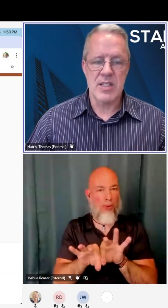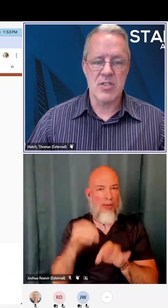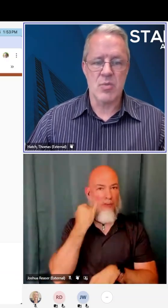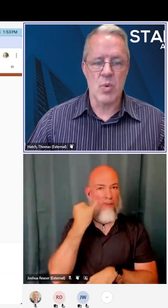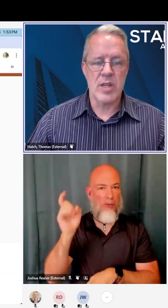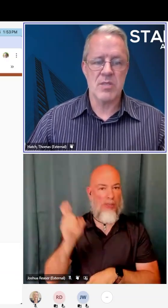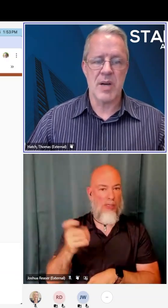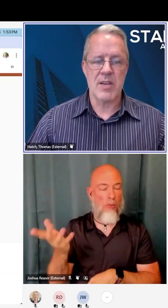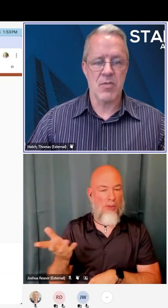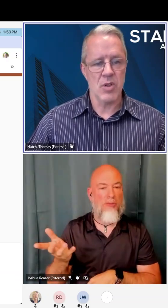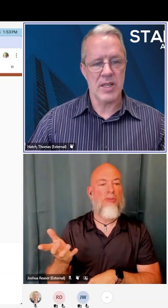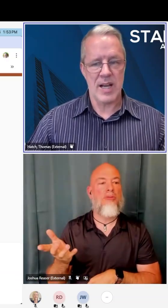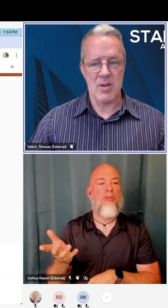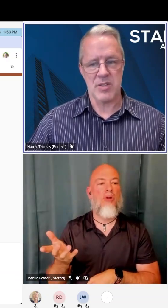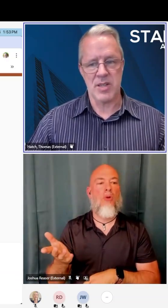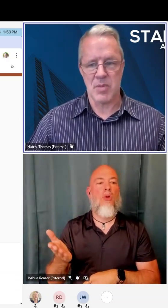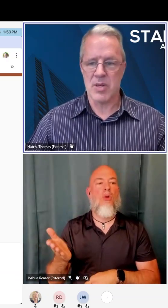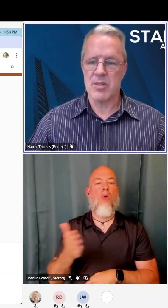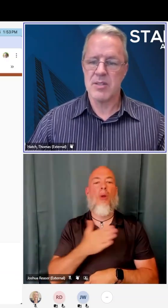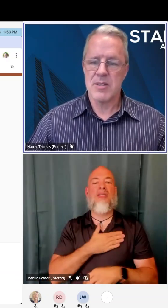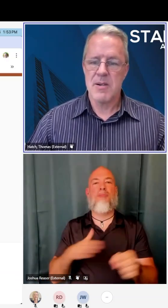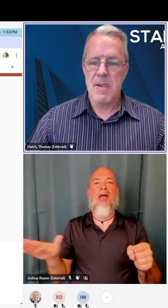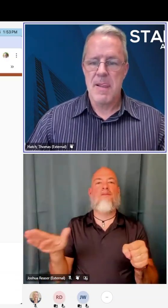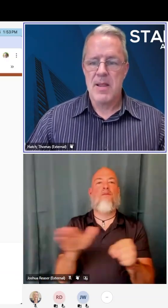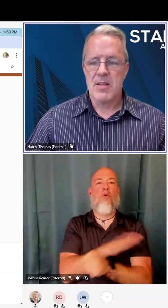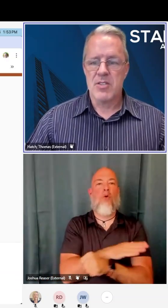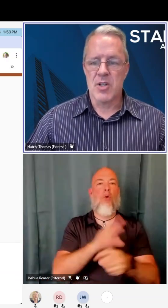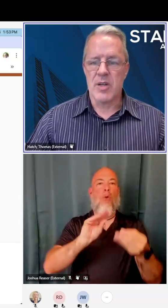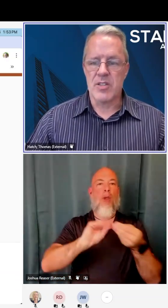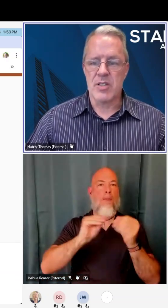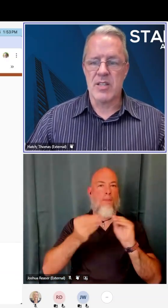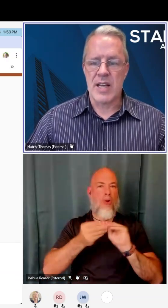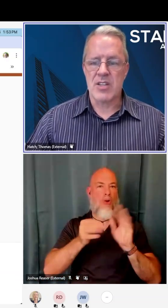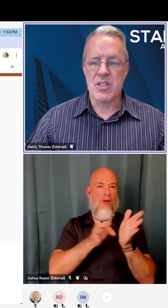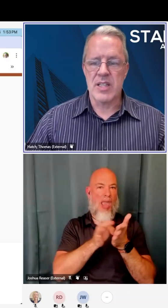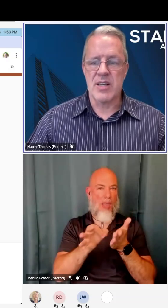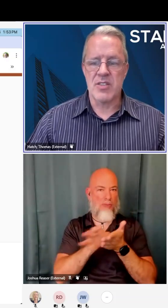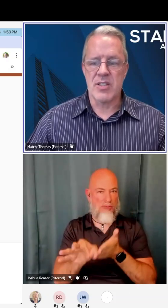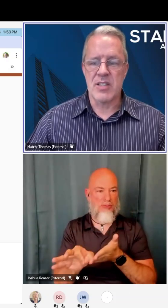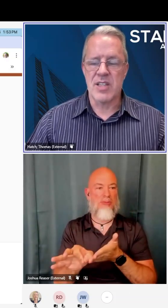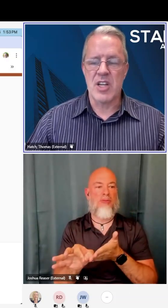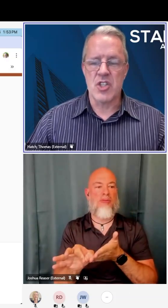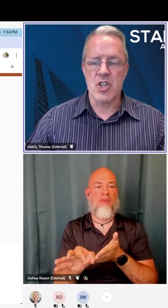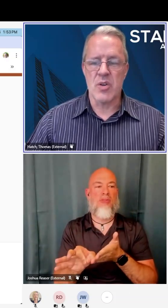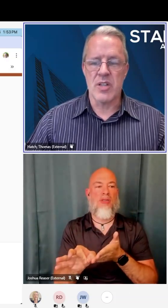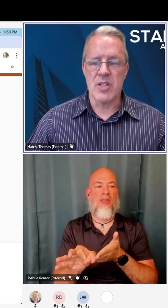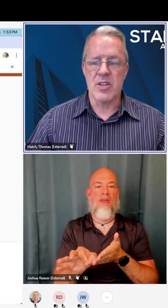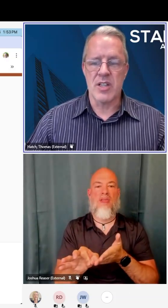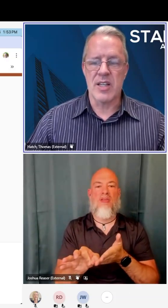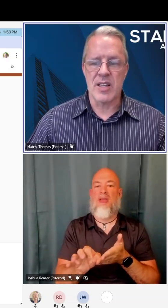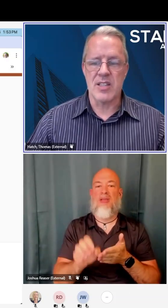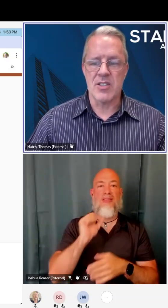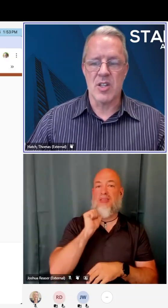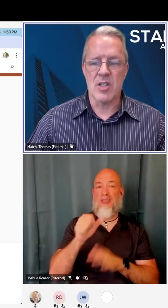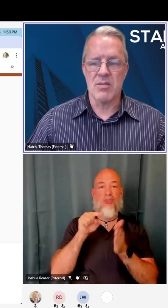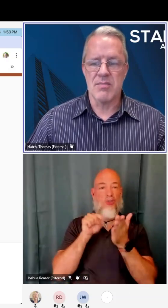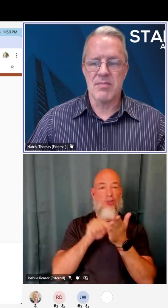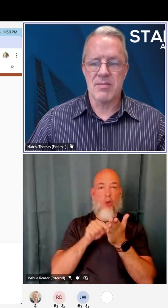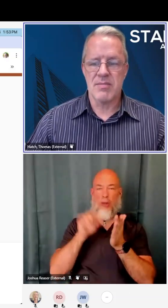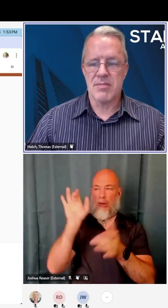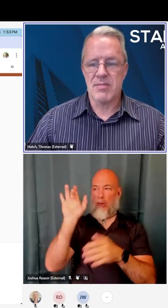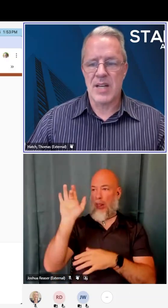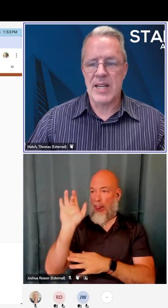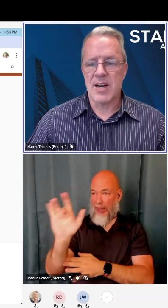it is what is my full account number. So it's not shown until you click on this